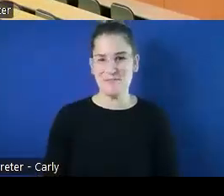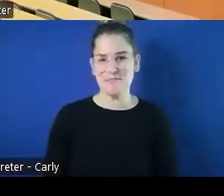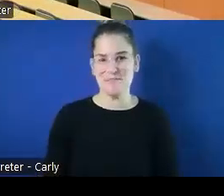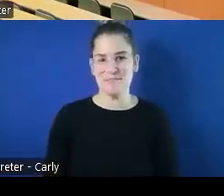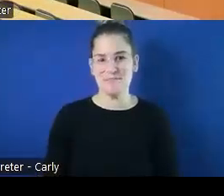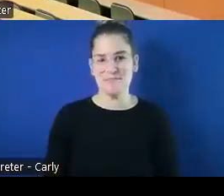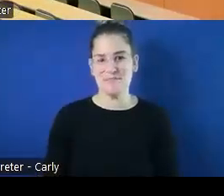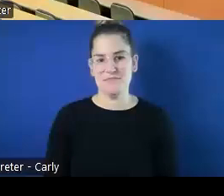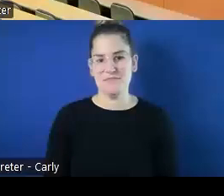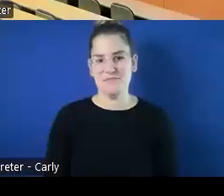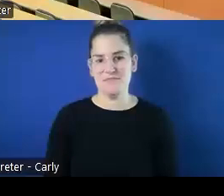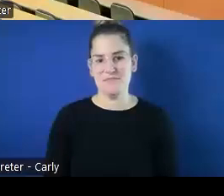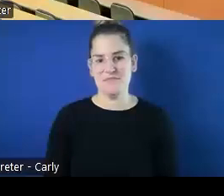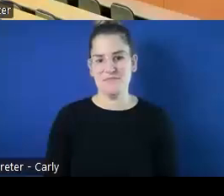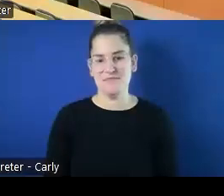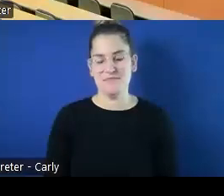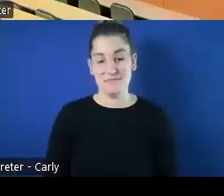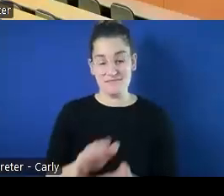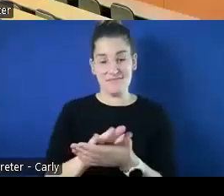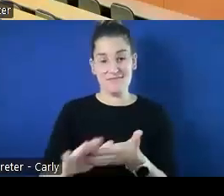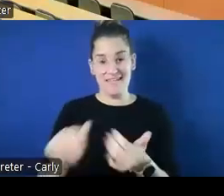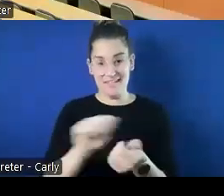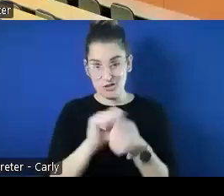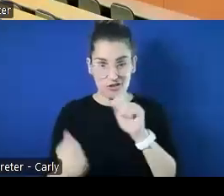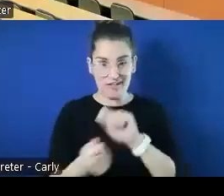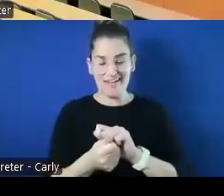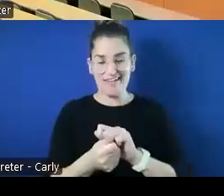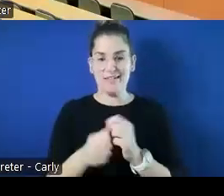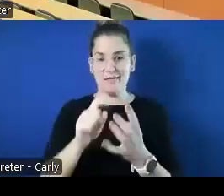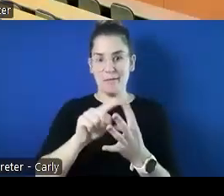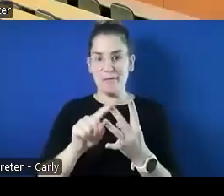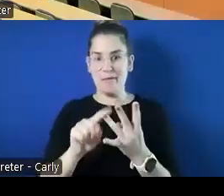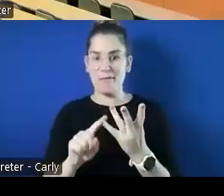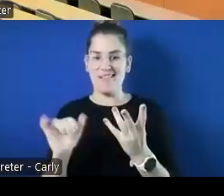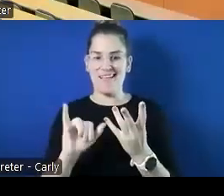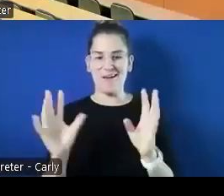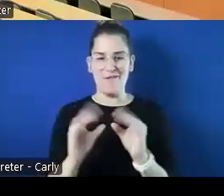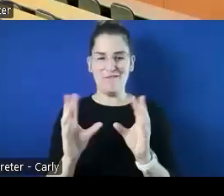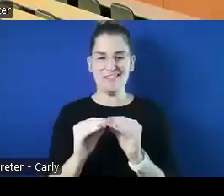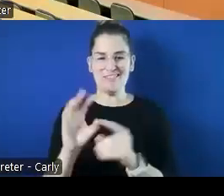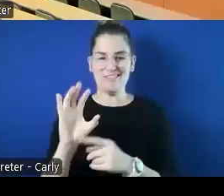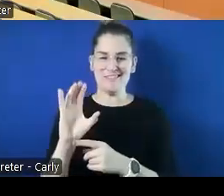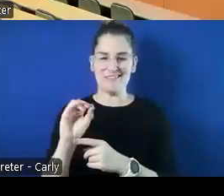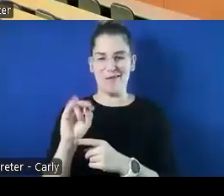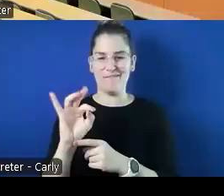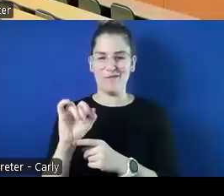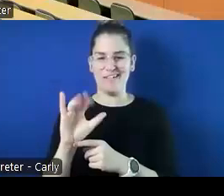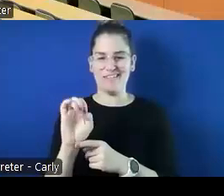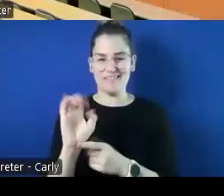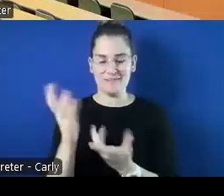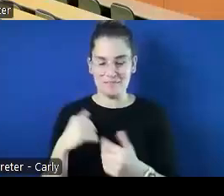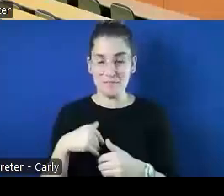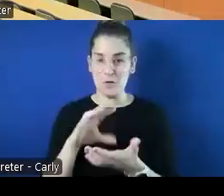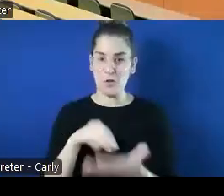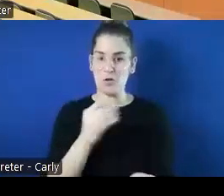And yeah, it was really nice change to have, 4 talks like a conference format and to learn about what the residents are